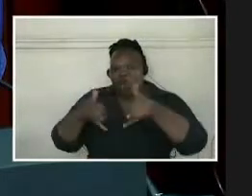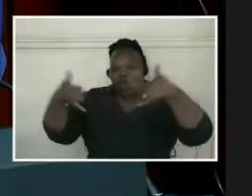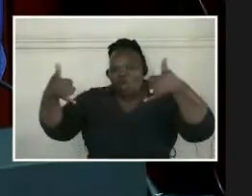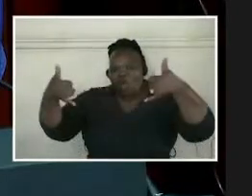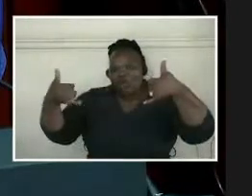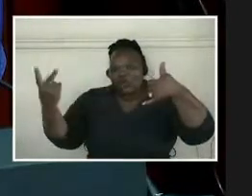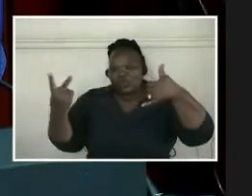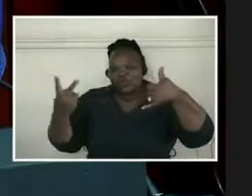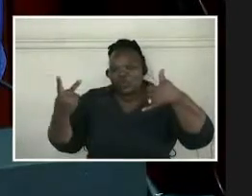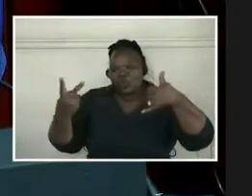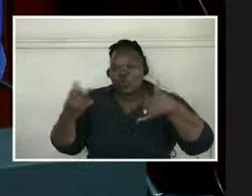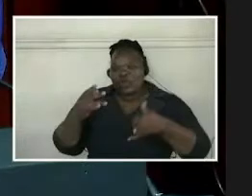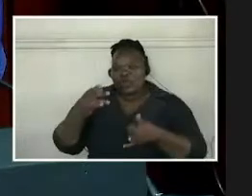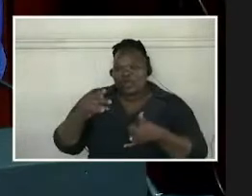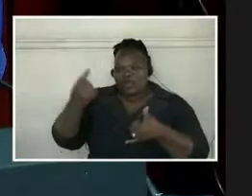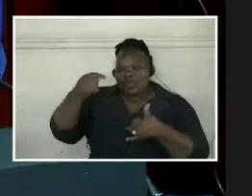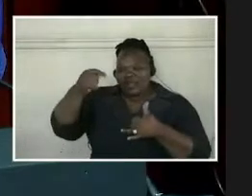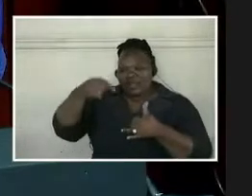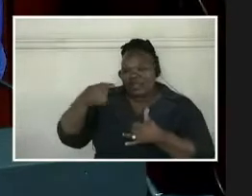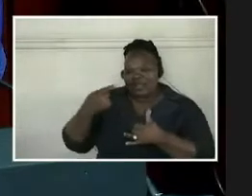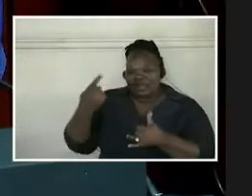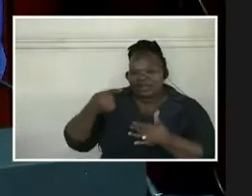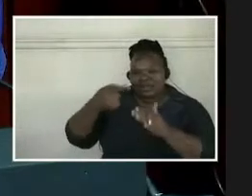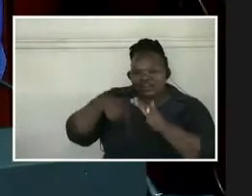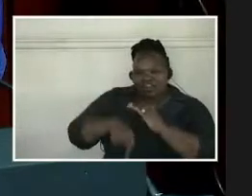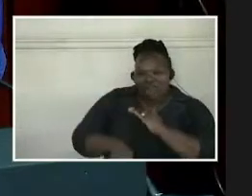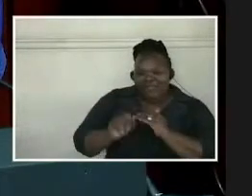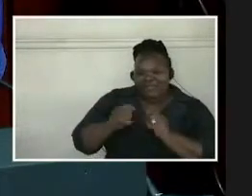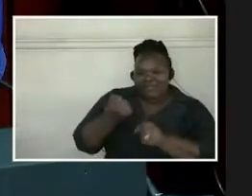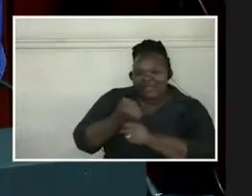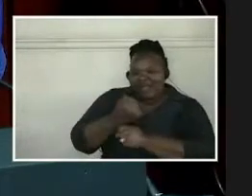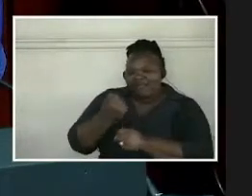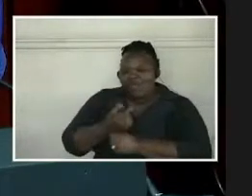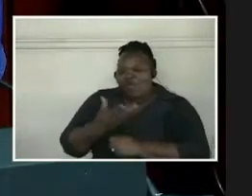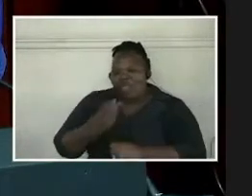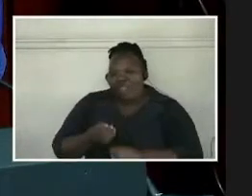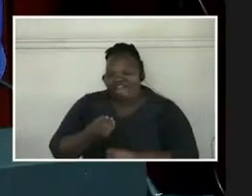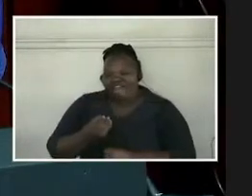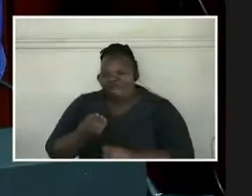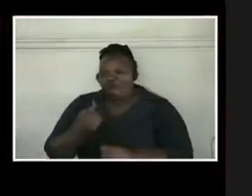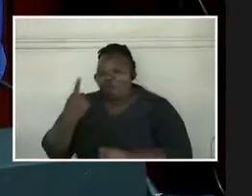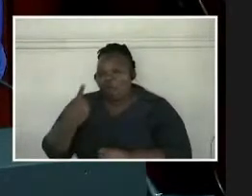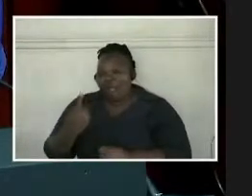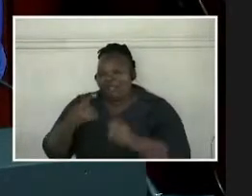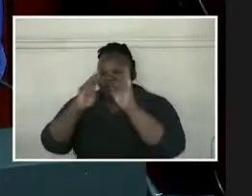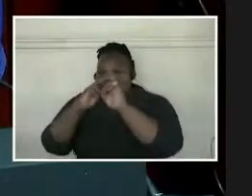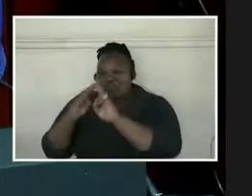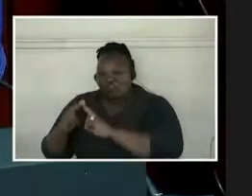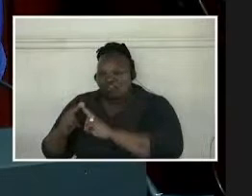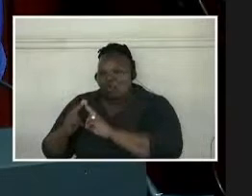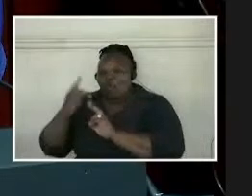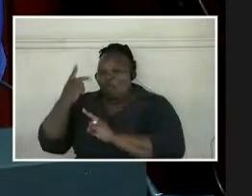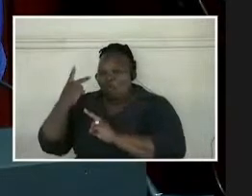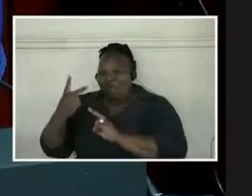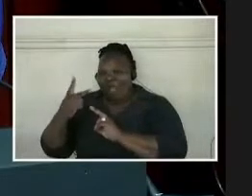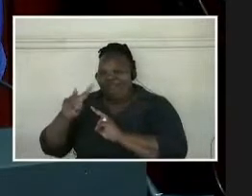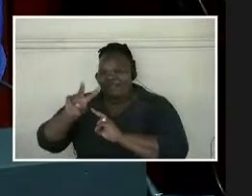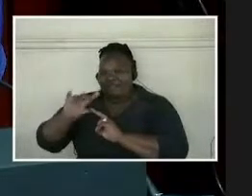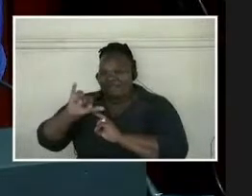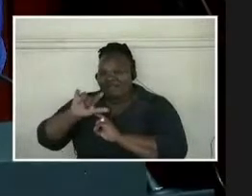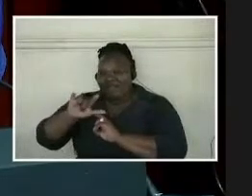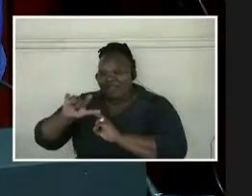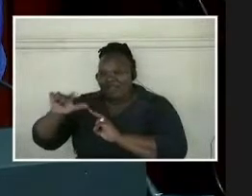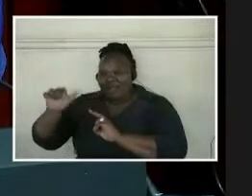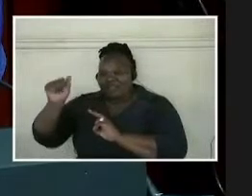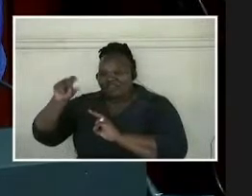indigenous games lastly we have rolled out the one township one village book project